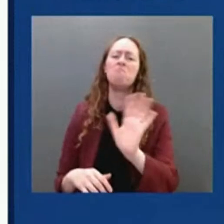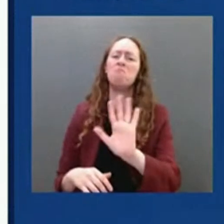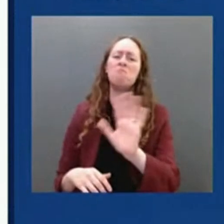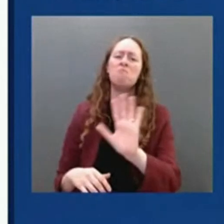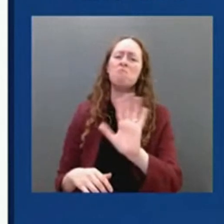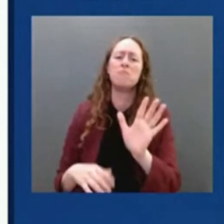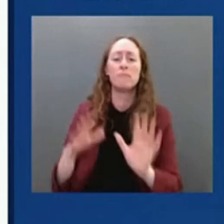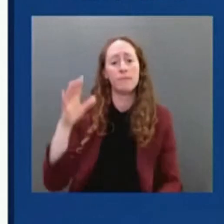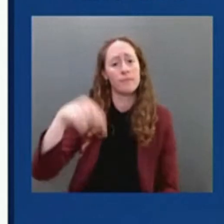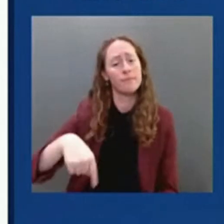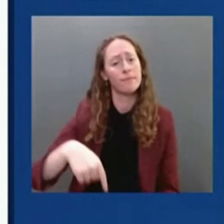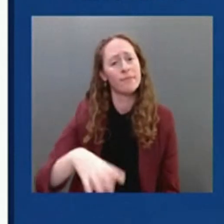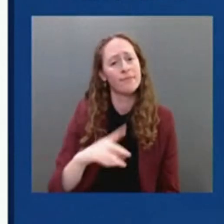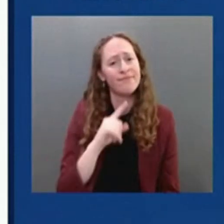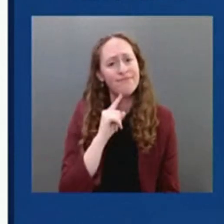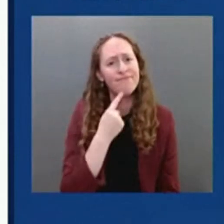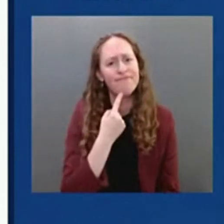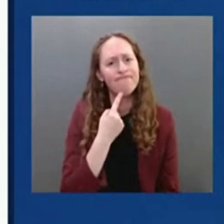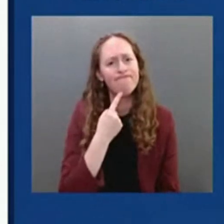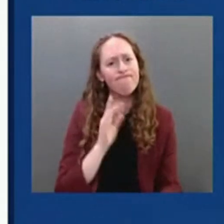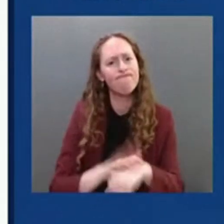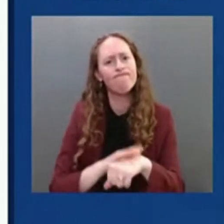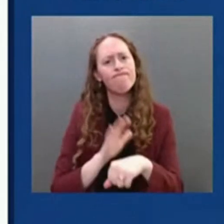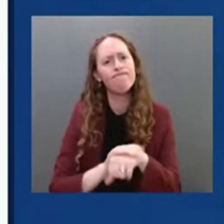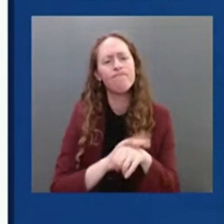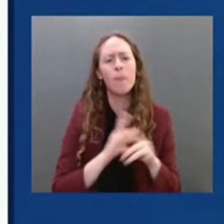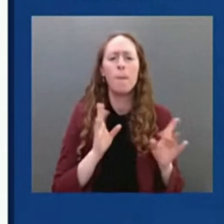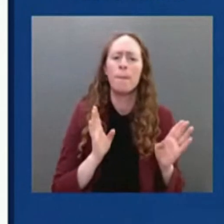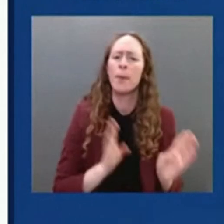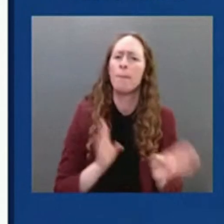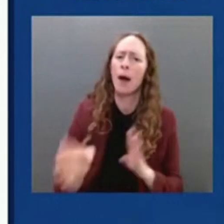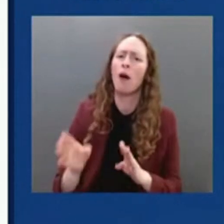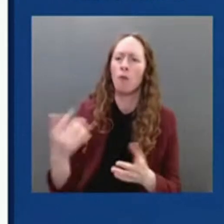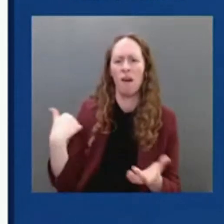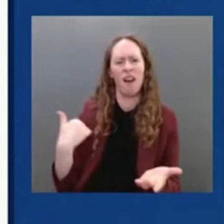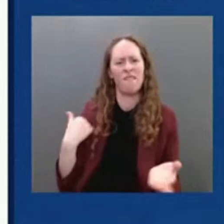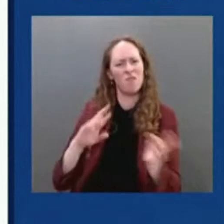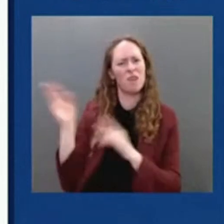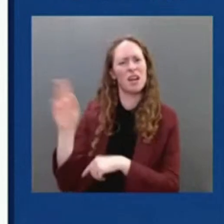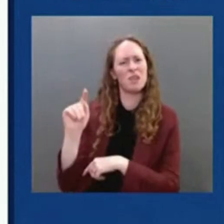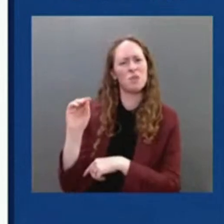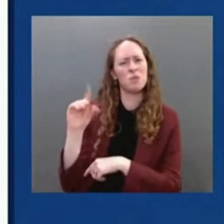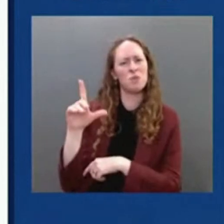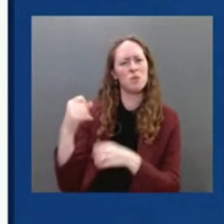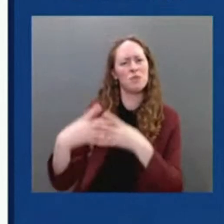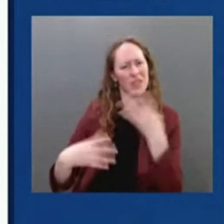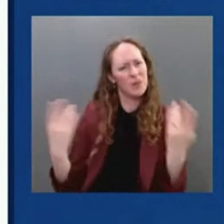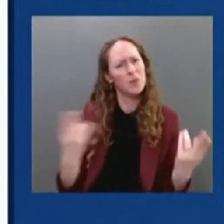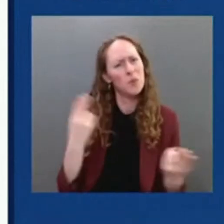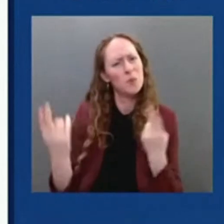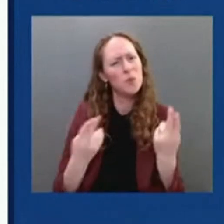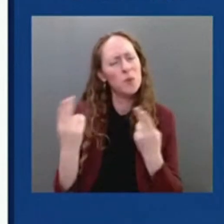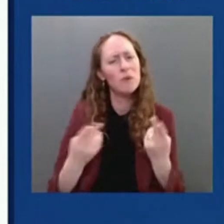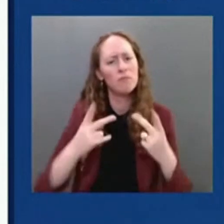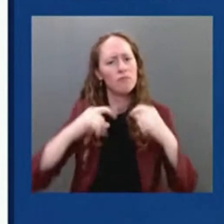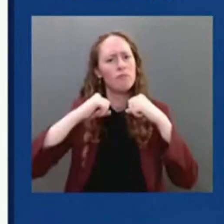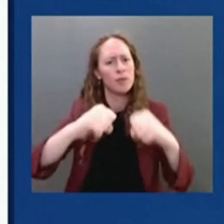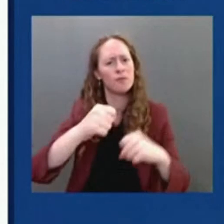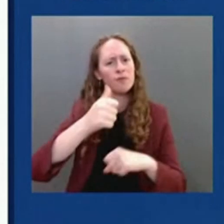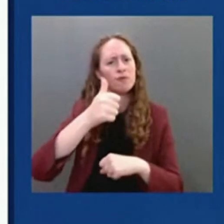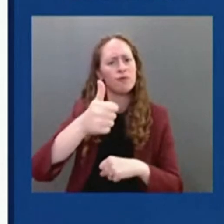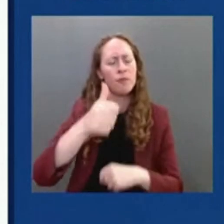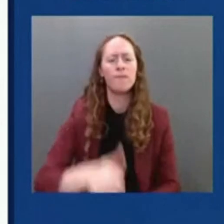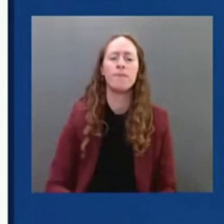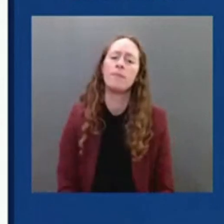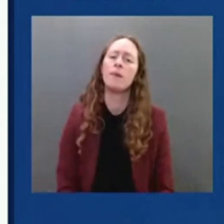the final point is looking forward. We are doing now, and it is critical to do so, to develop the next